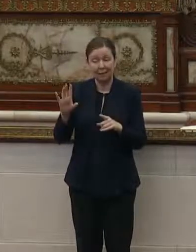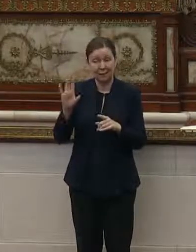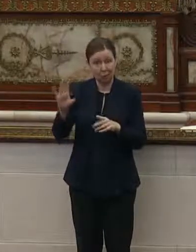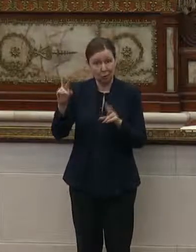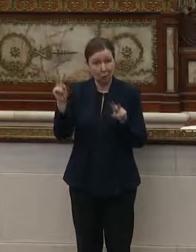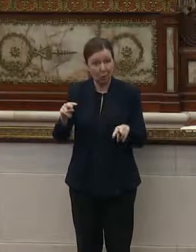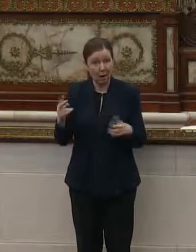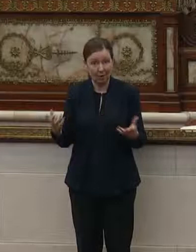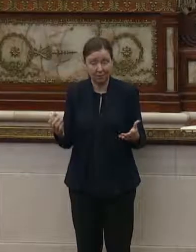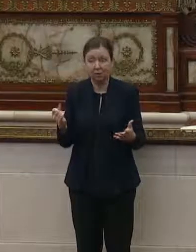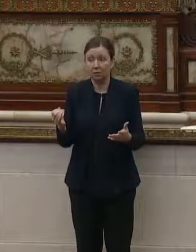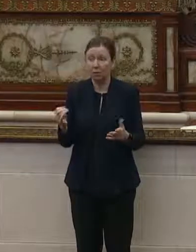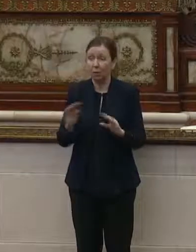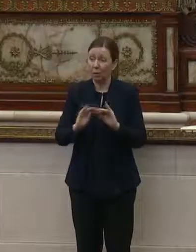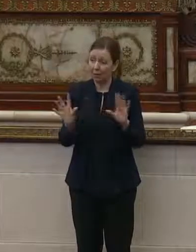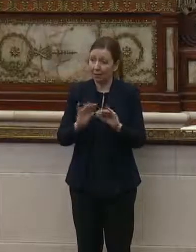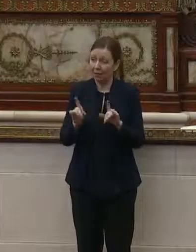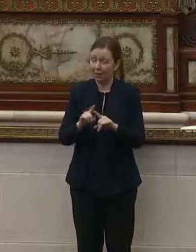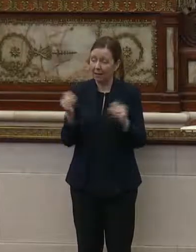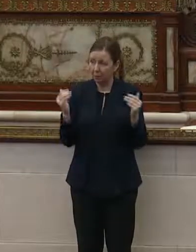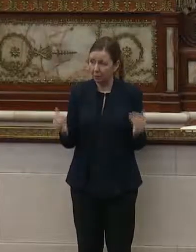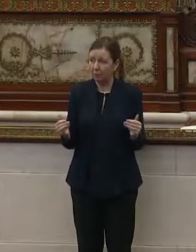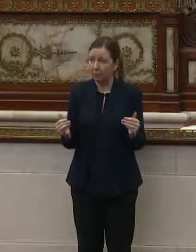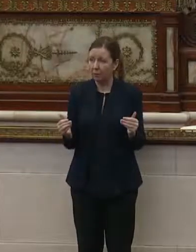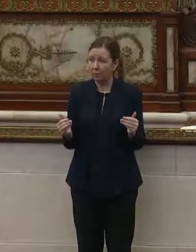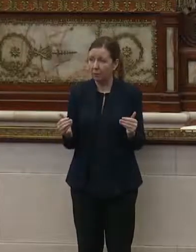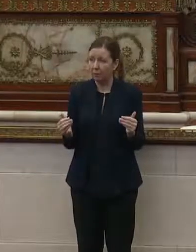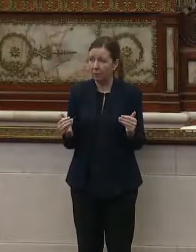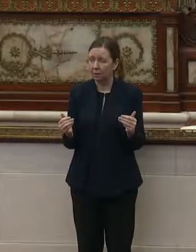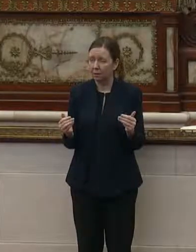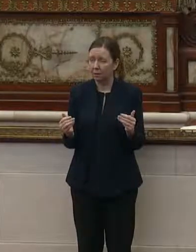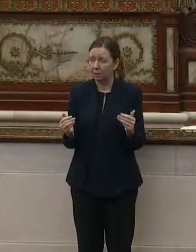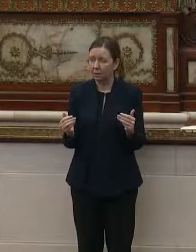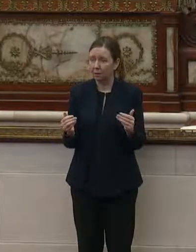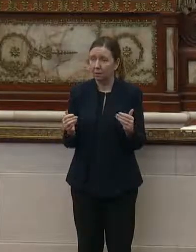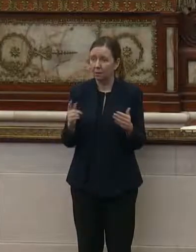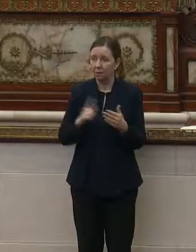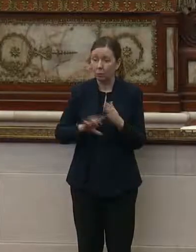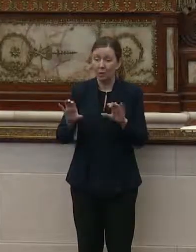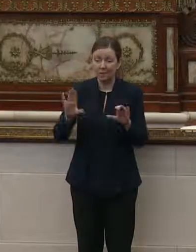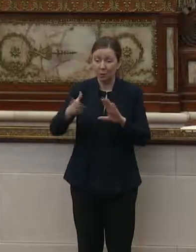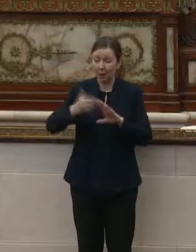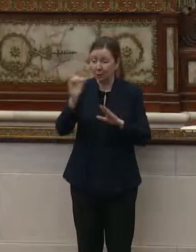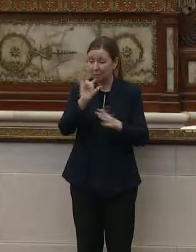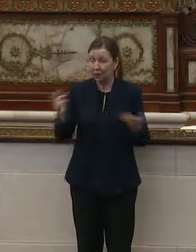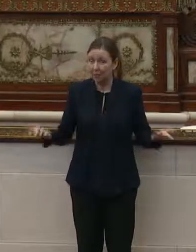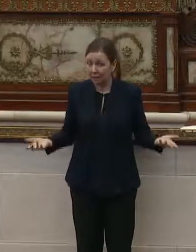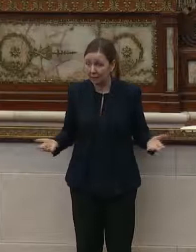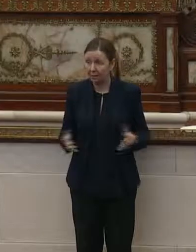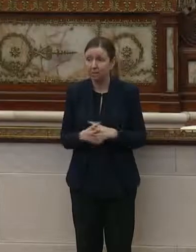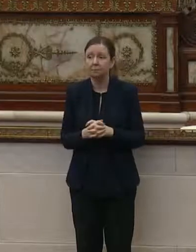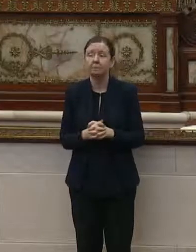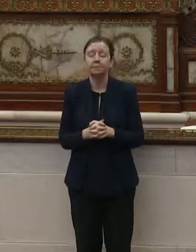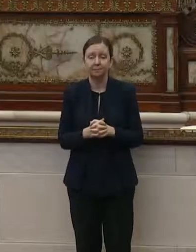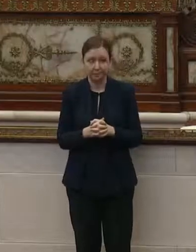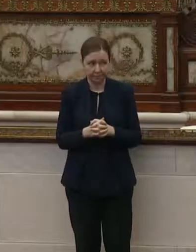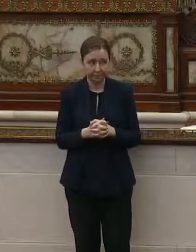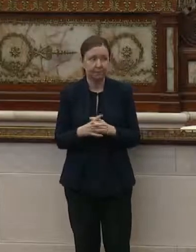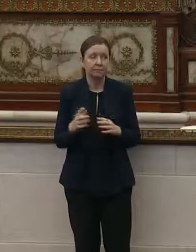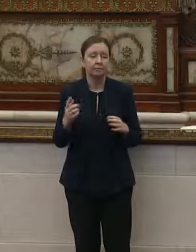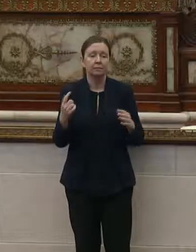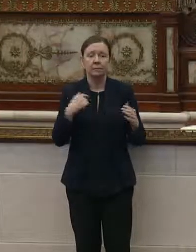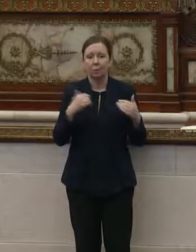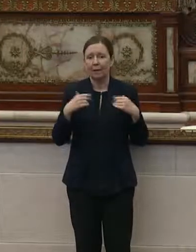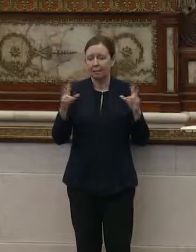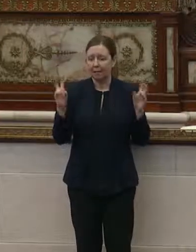just clarify as we move forward, like what does your operation look like? Yeah, so we do have, it's like an